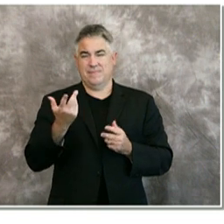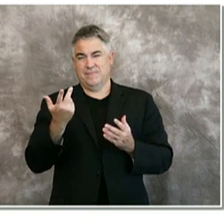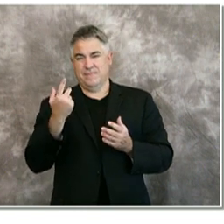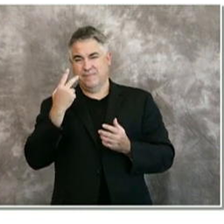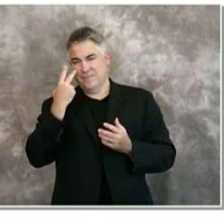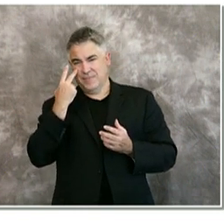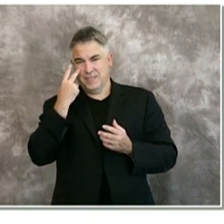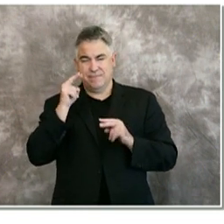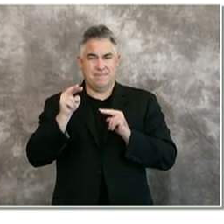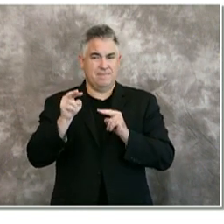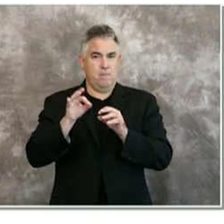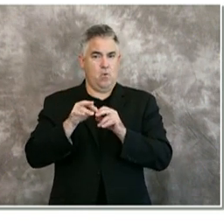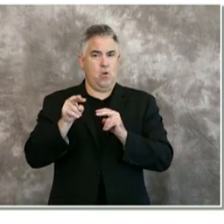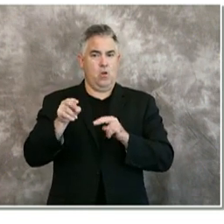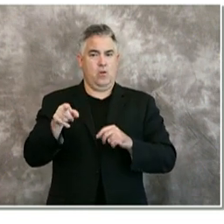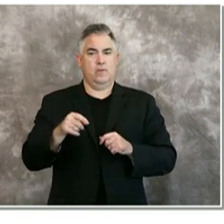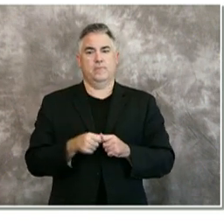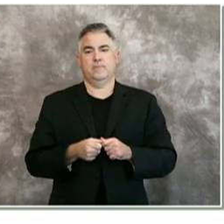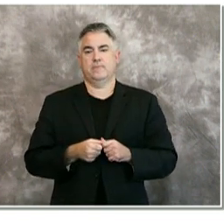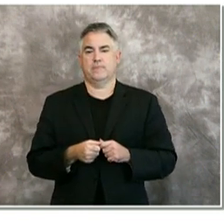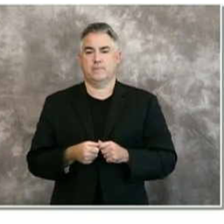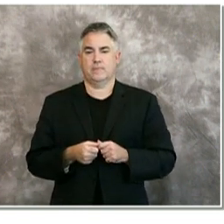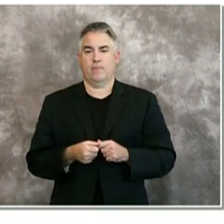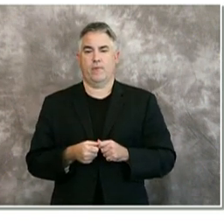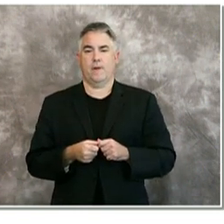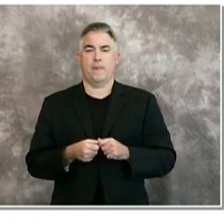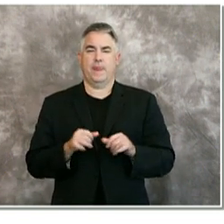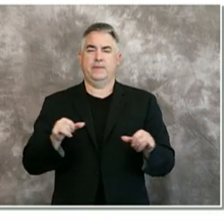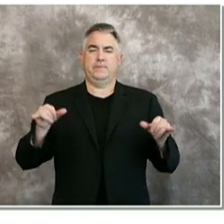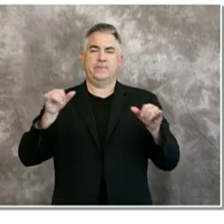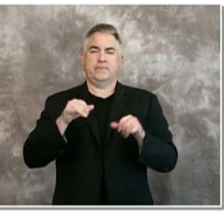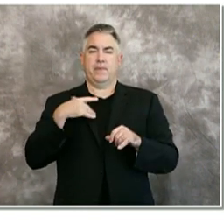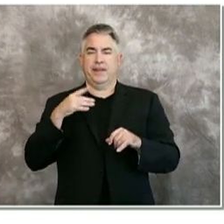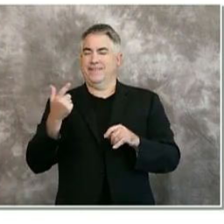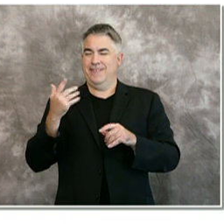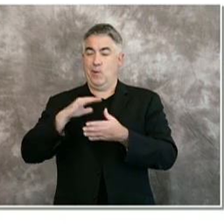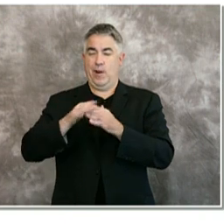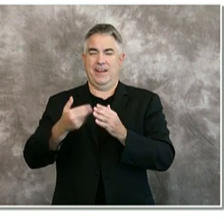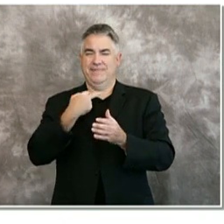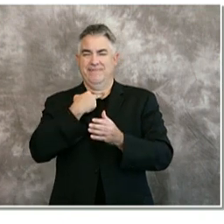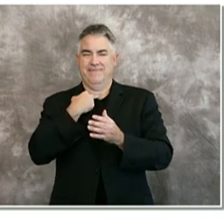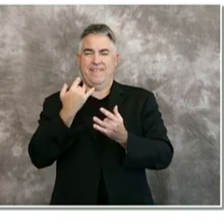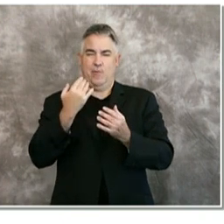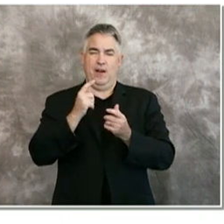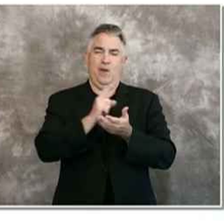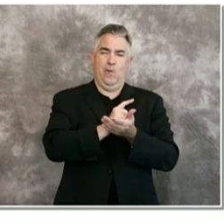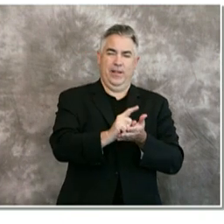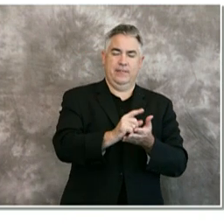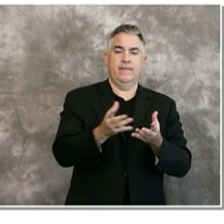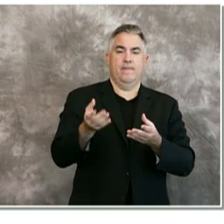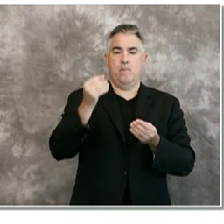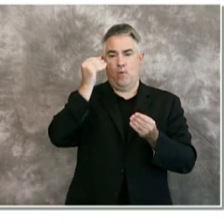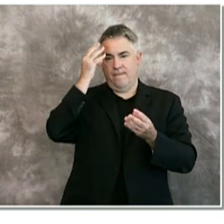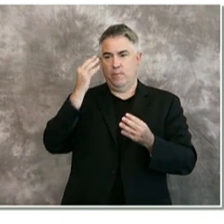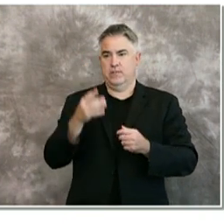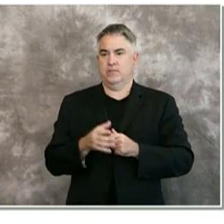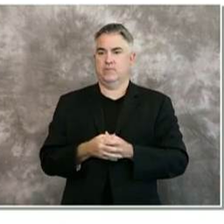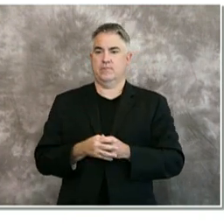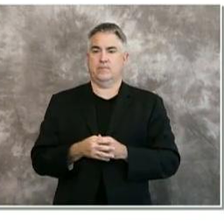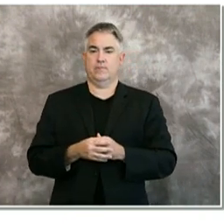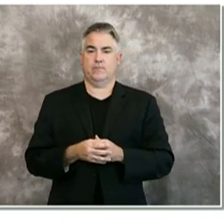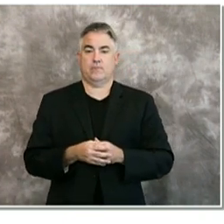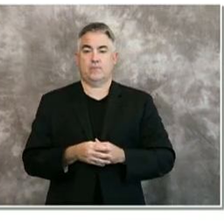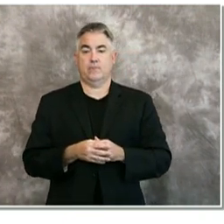this lag occurs, and this is the same pattern that occurs for influenza. Next slide shows our epi